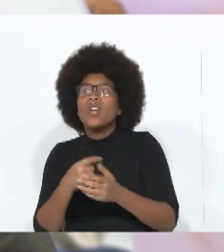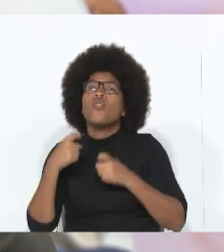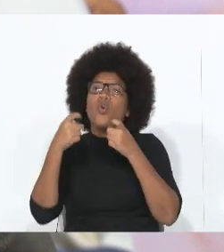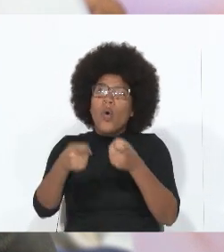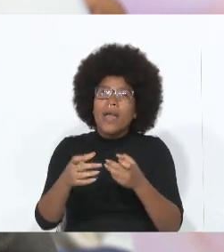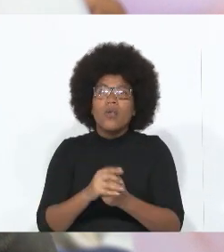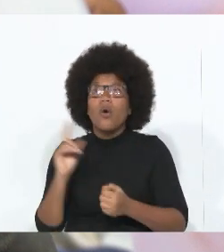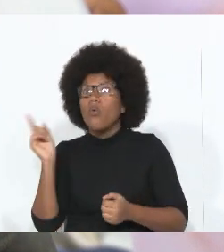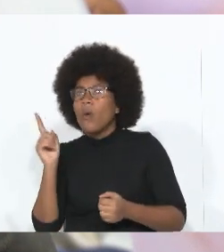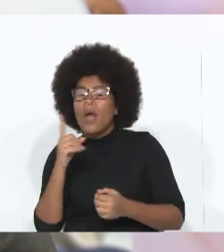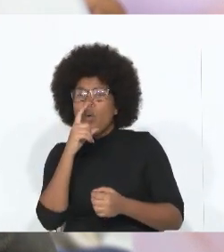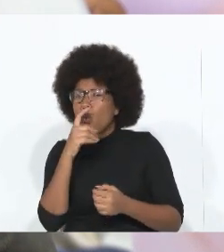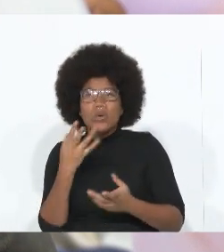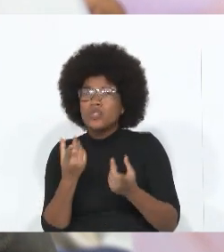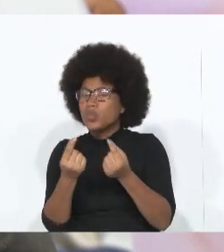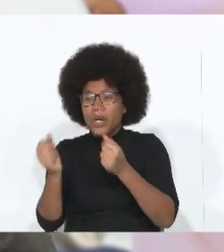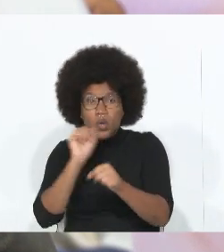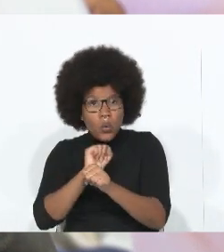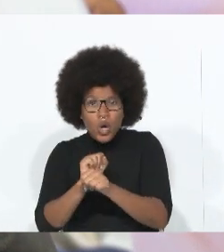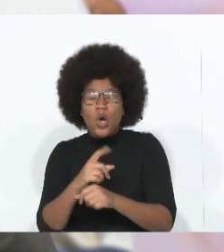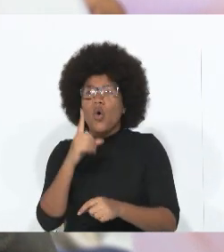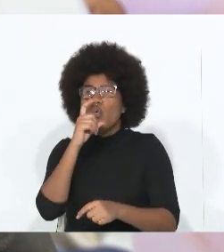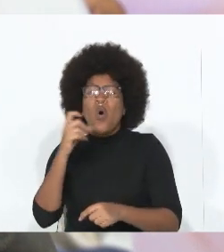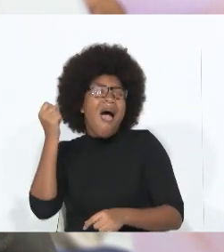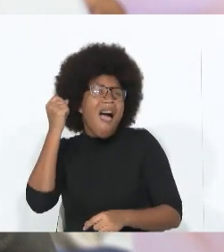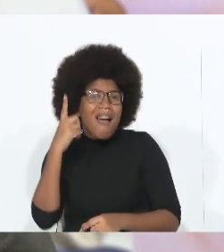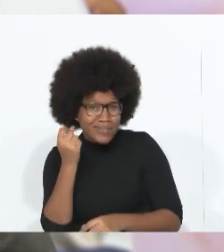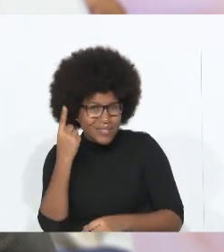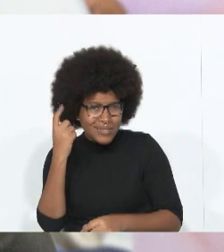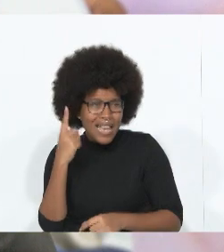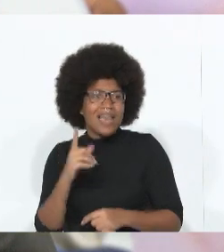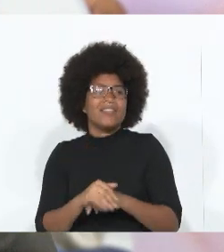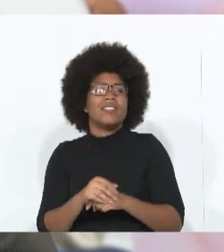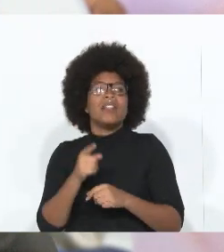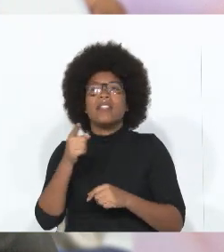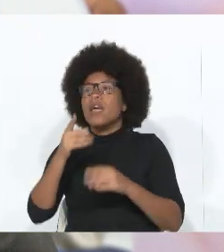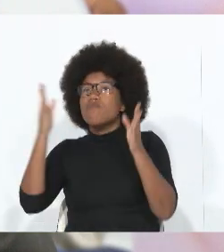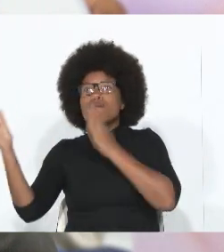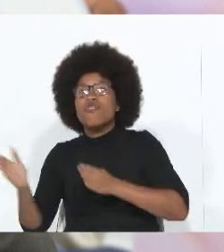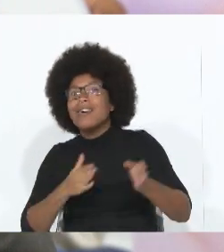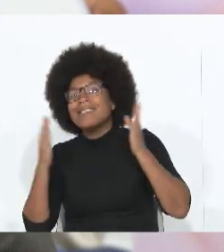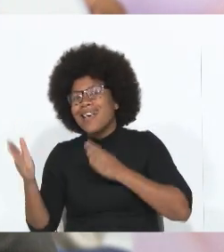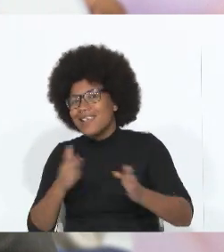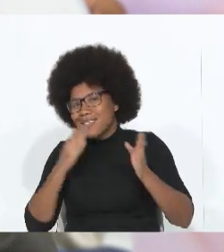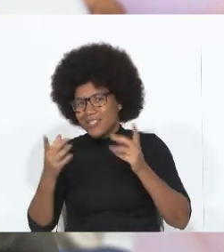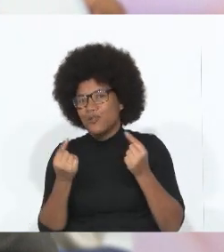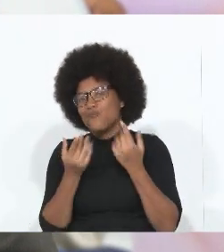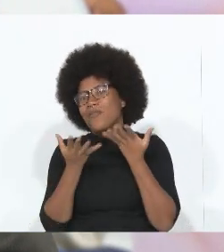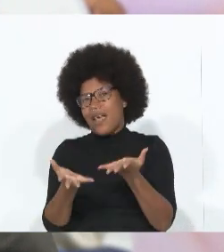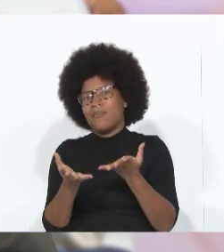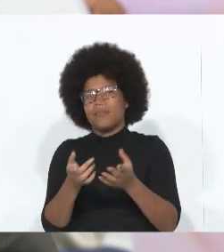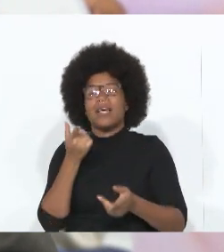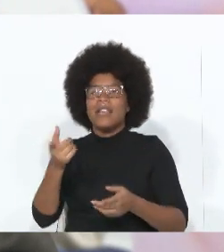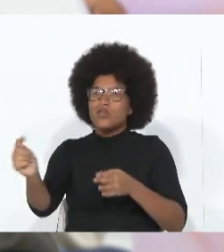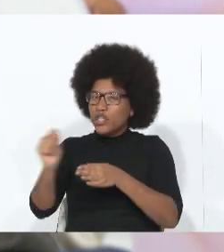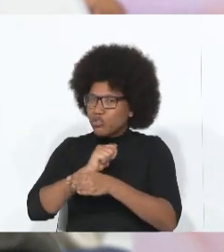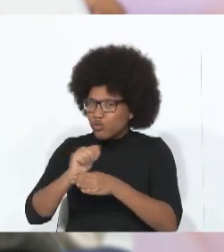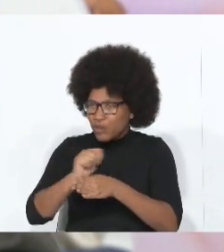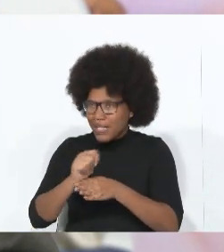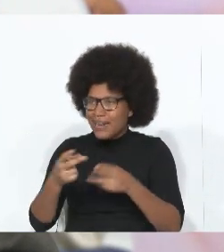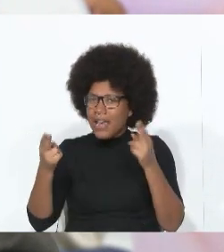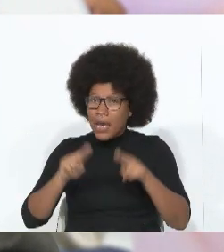being on television, who's producing it? And who understands the chain, the process of it? And that's where they train. And again,